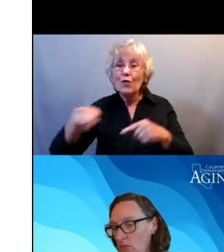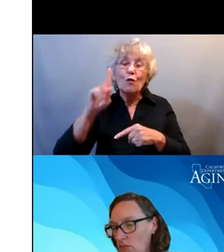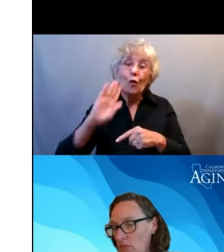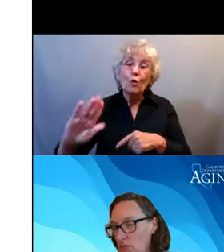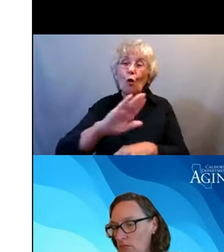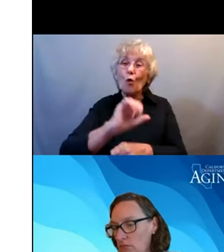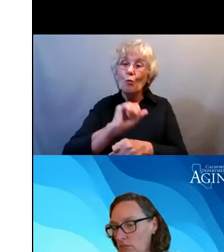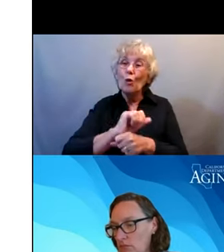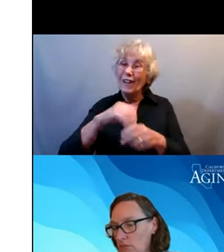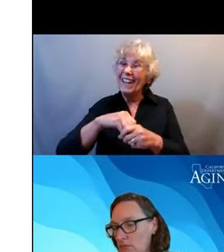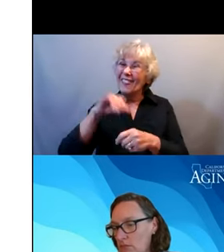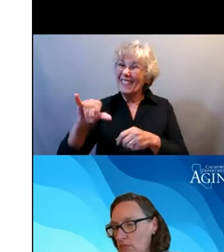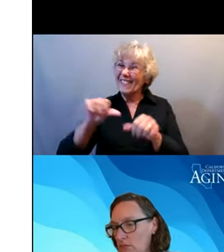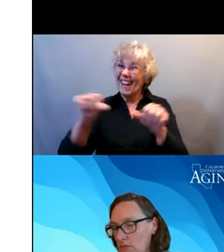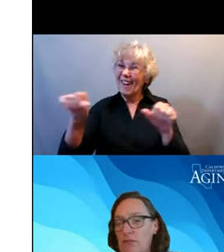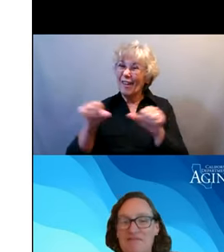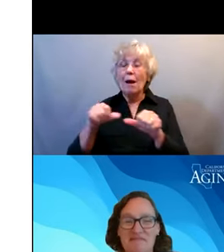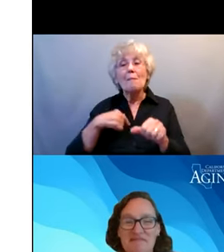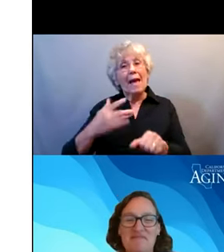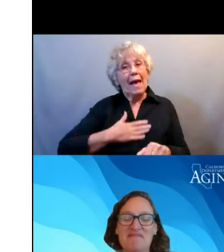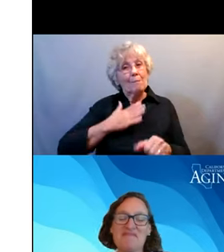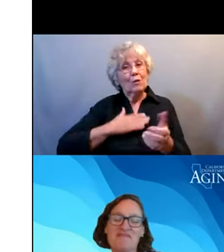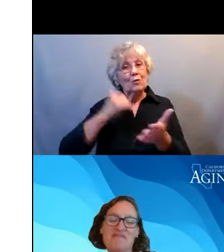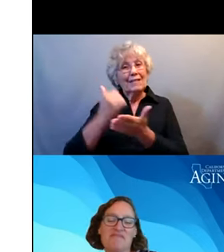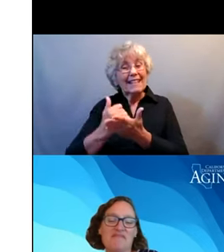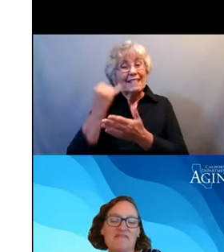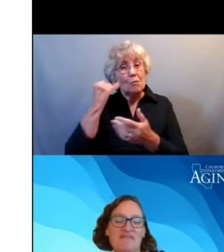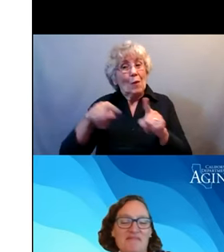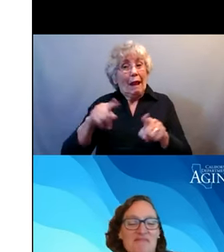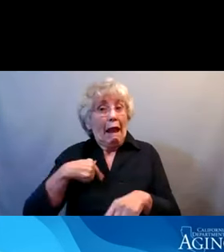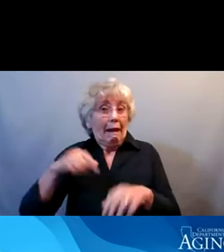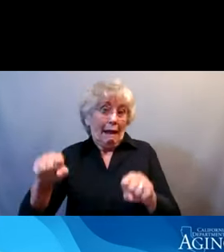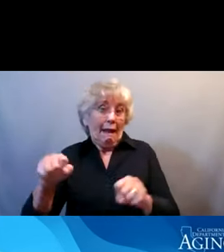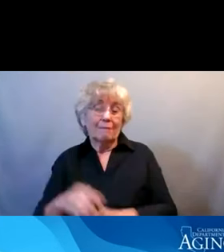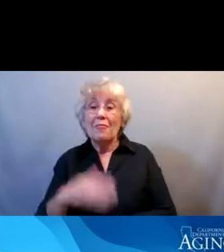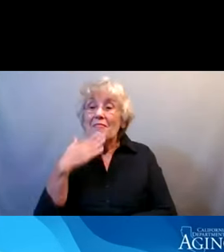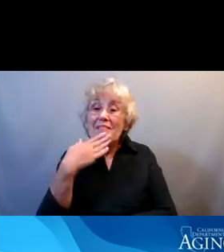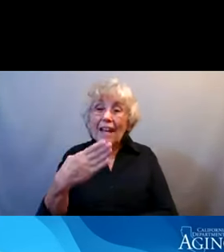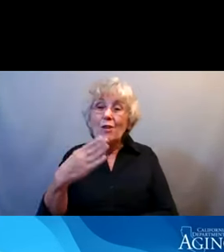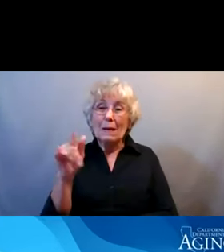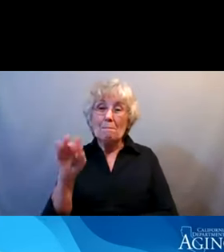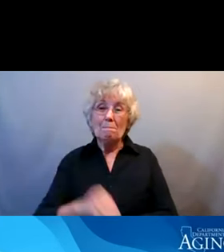arena and happy to assist when we can. Thanks, Kim.